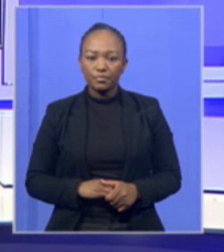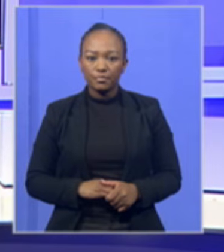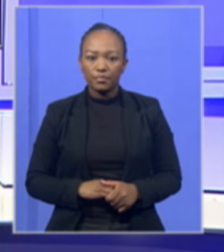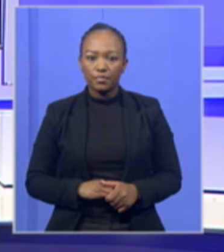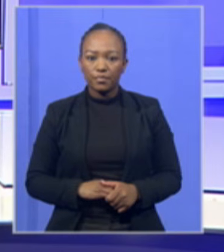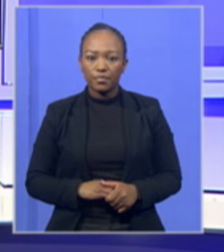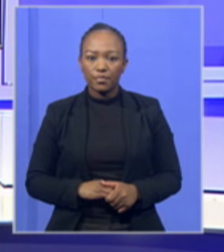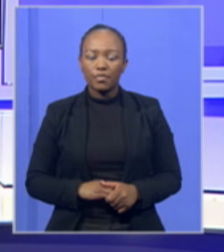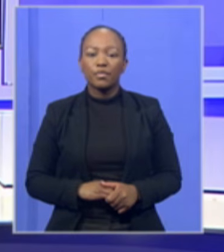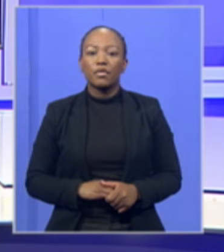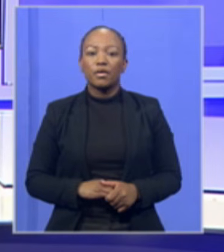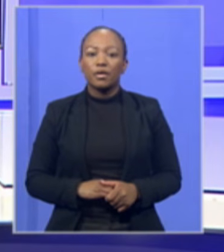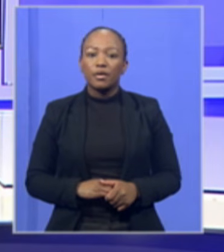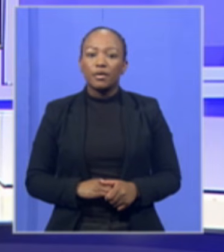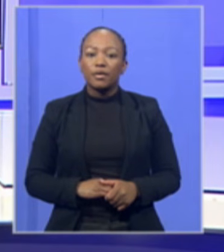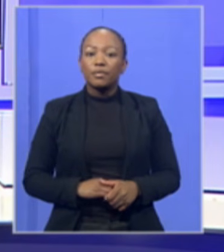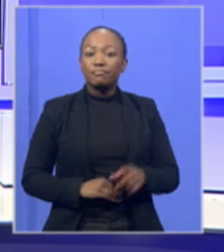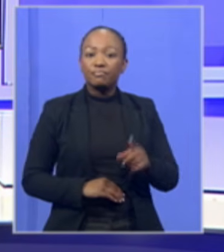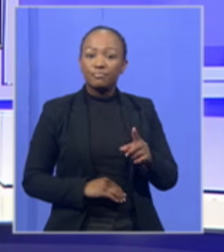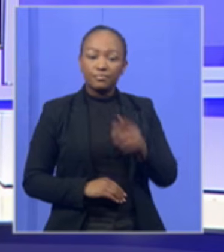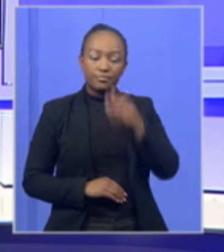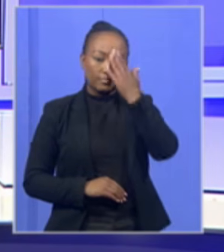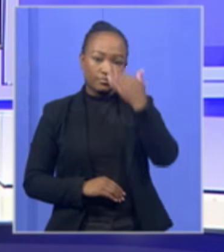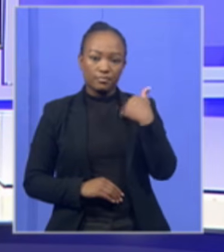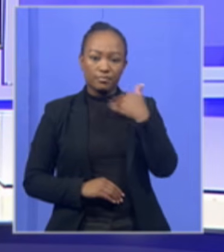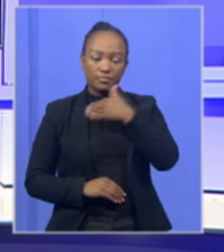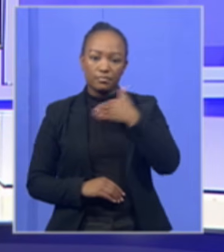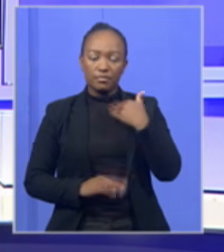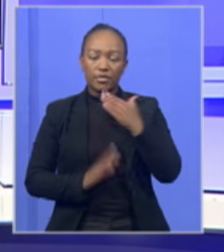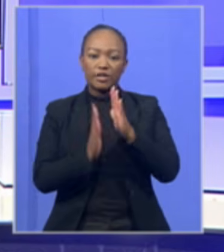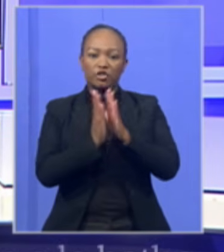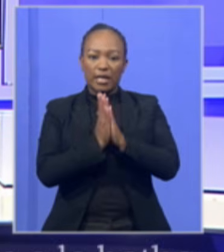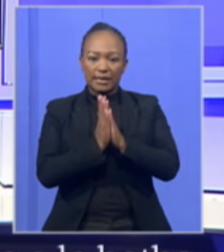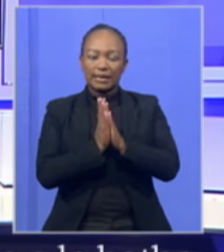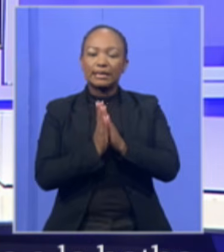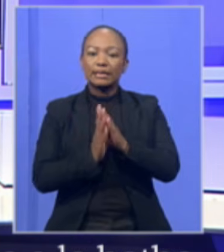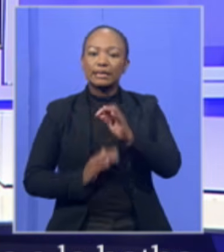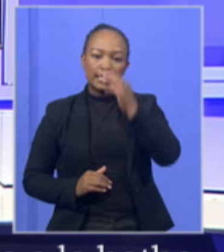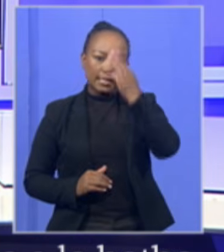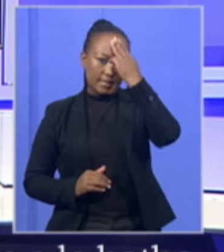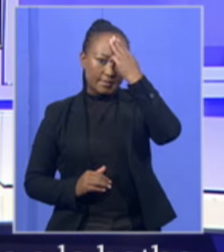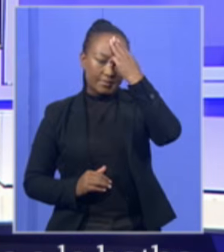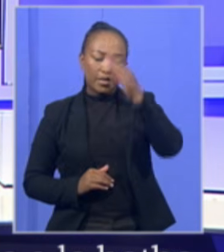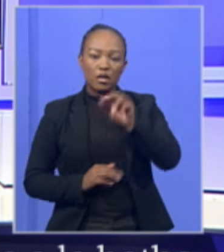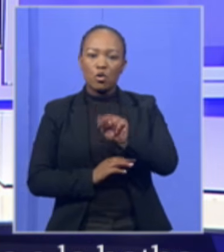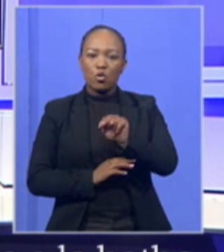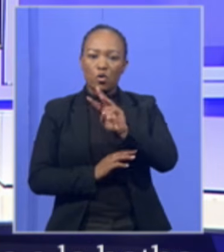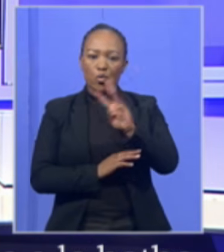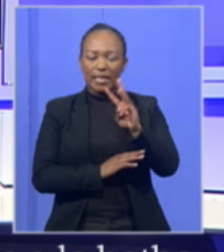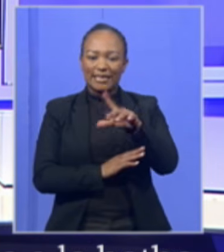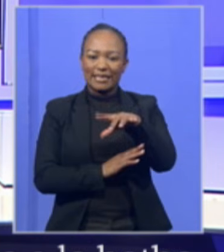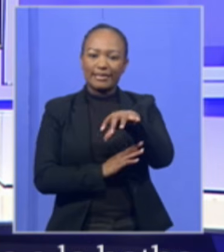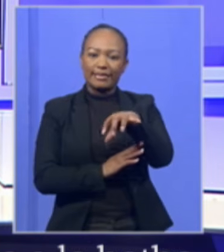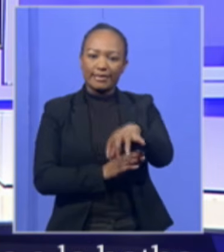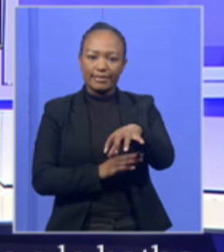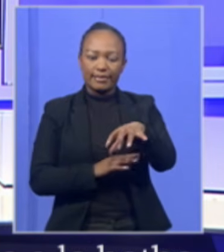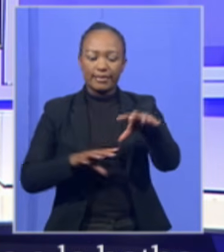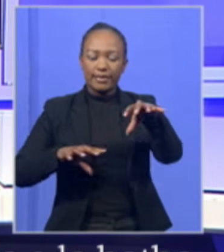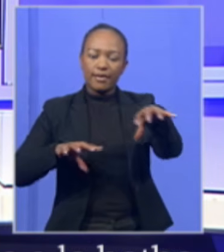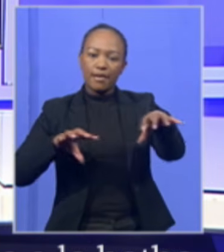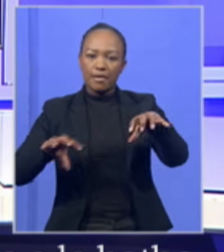Re sa lefo ditokololo tsa kereke ya Roman Catholic kwa Mahikeng kwa profenseng ya North West tsa re di tlile go gopola Mopapa